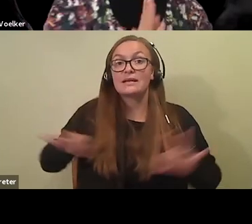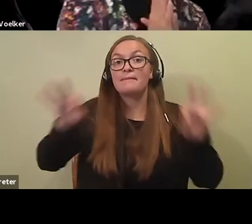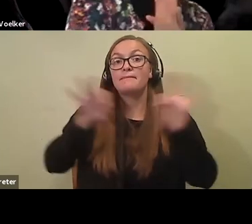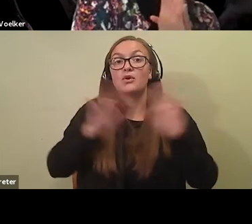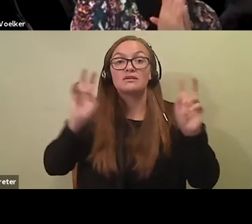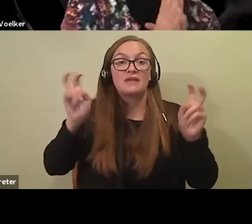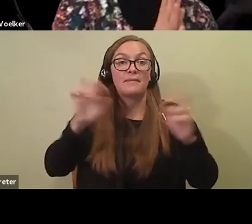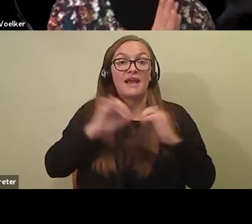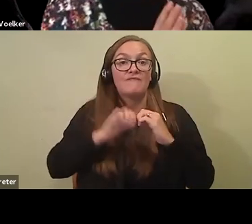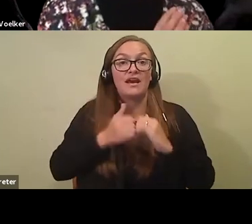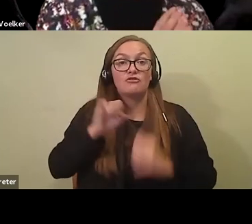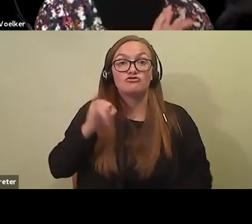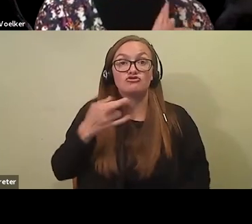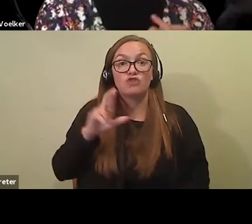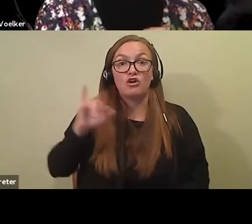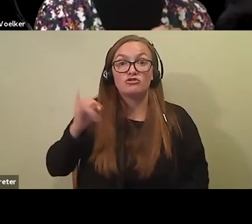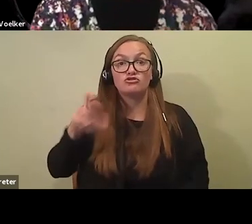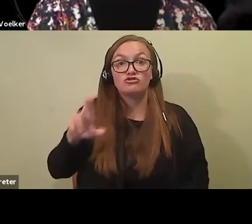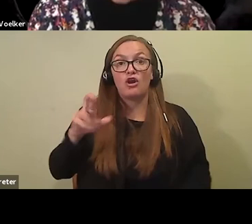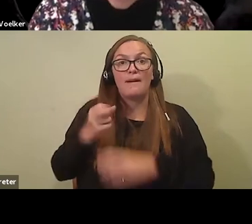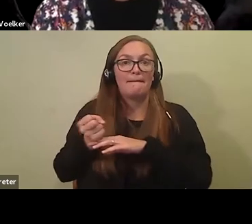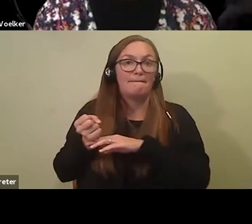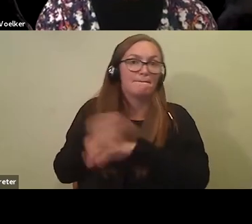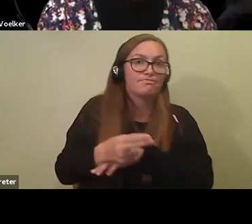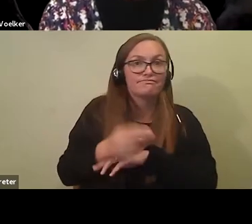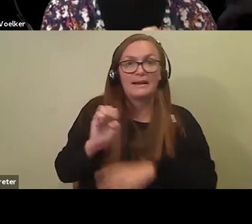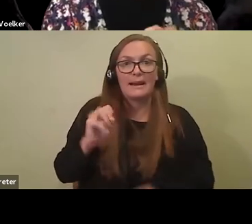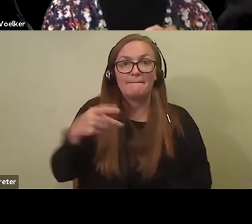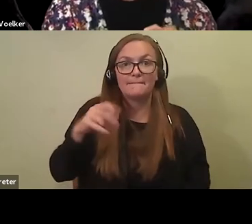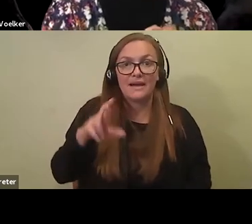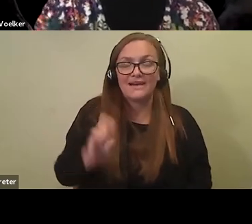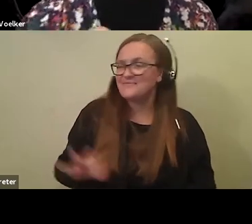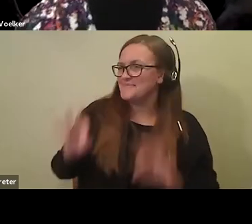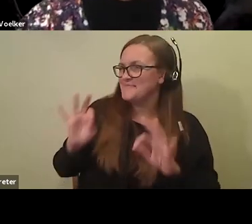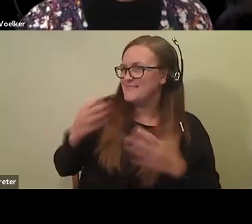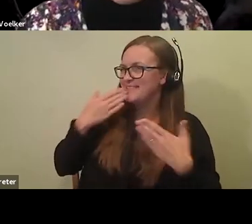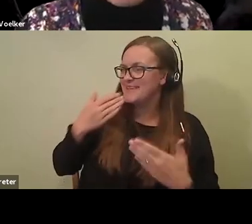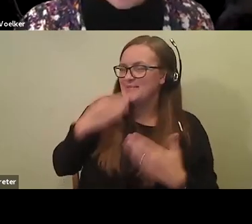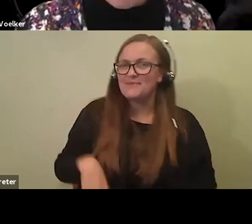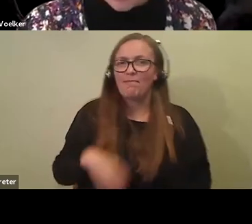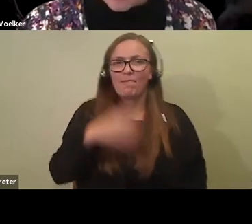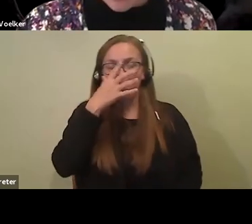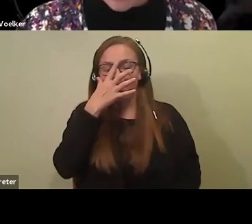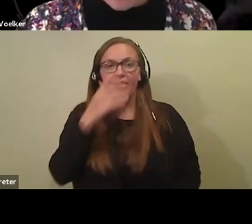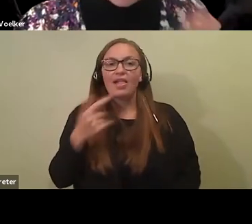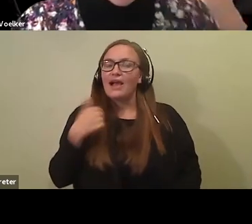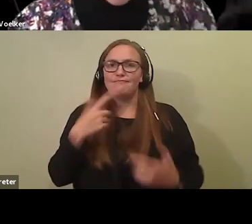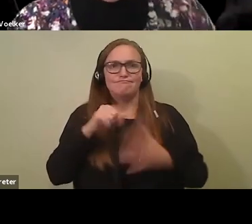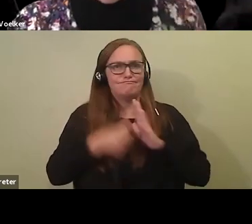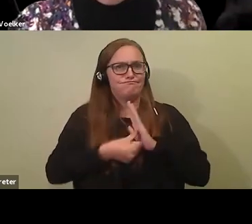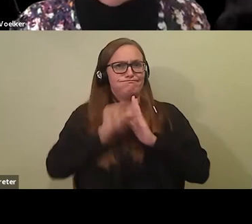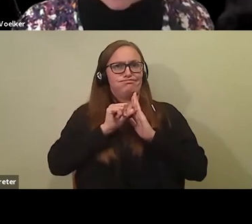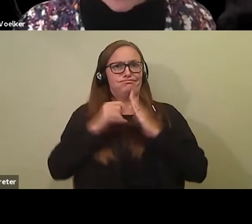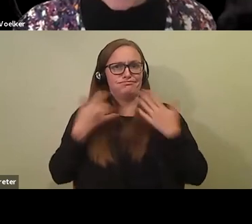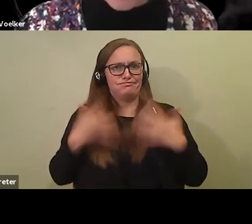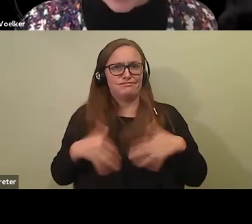the overthrow of the Empire. Perfect. Thank you. I'm very impressed with your